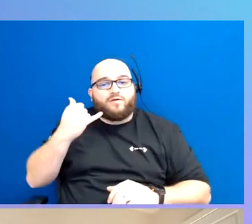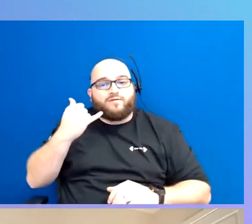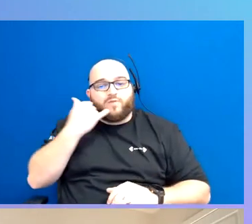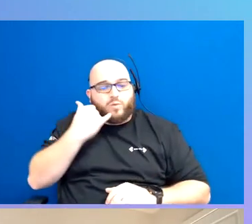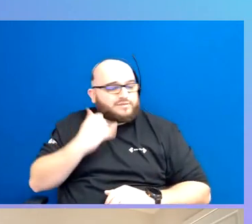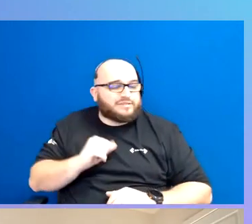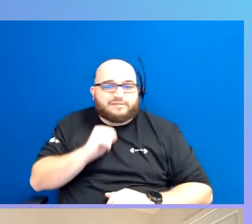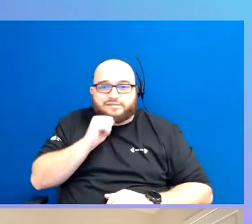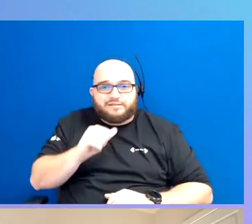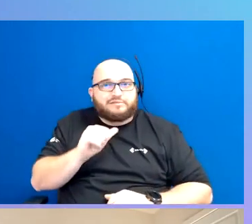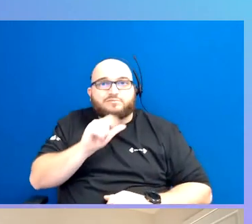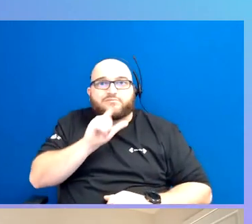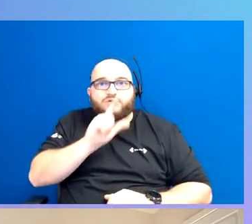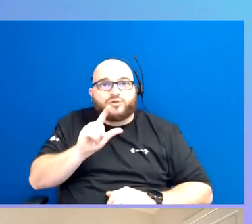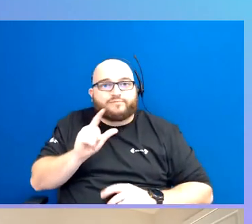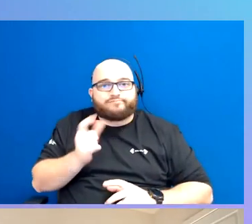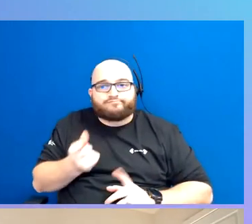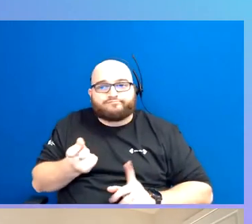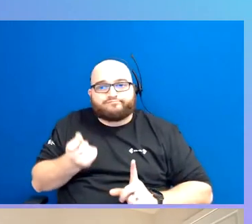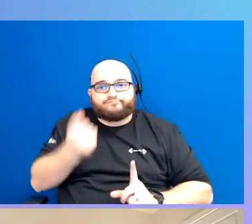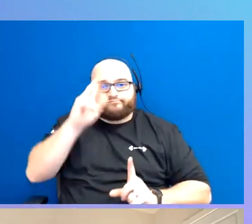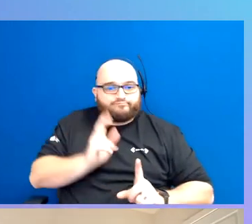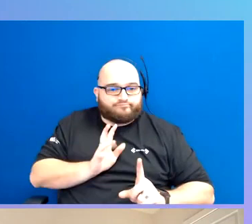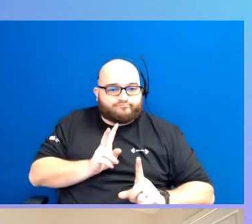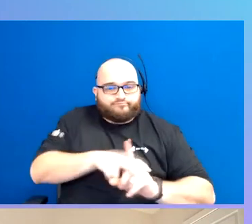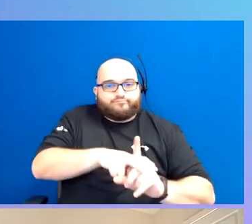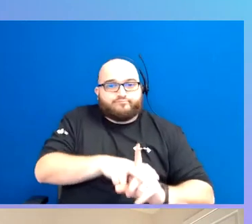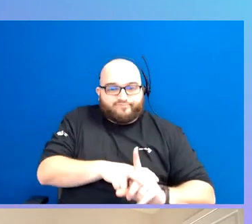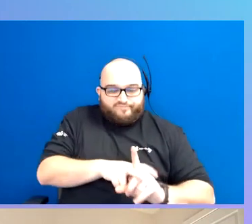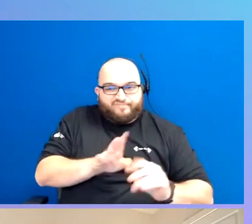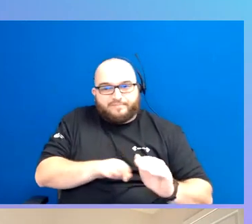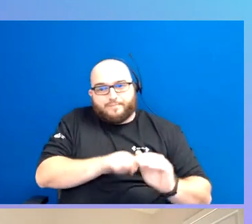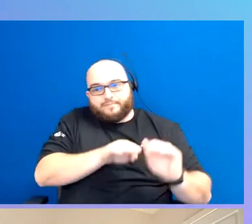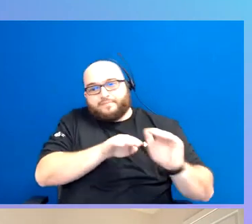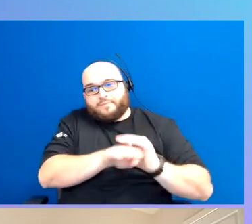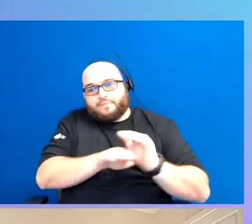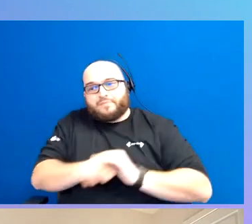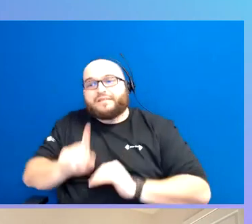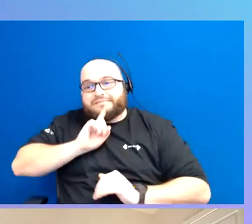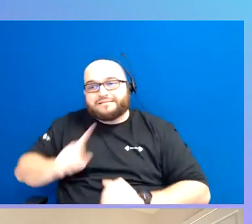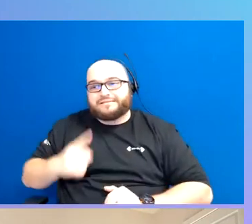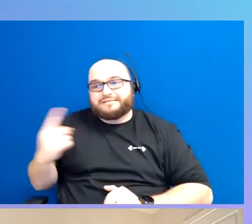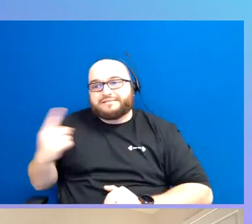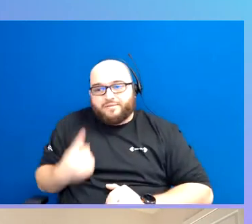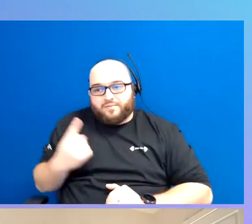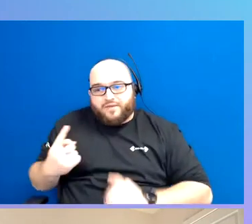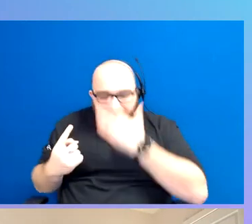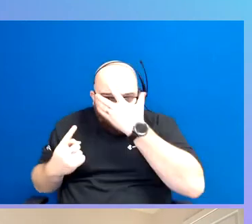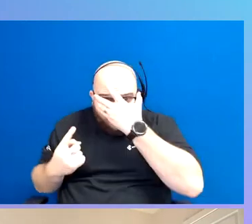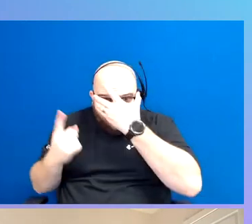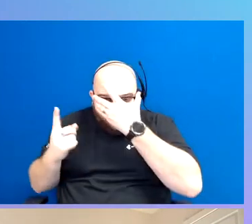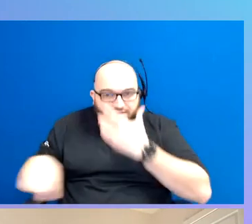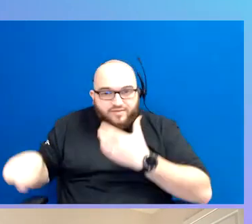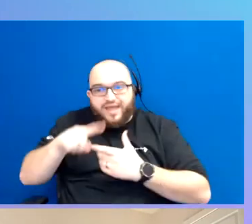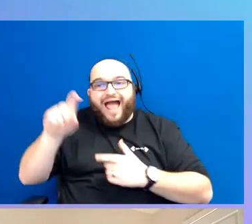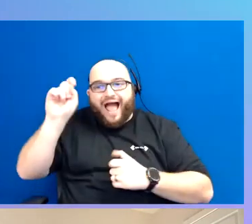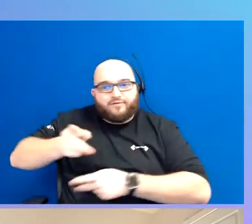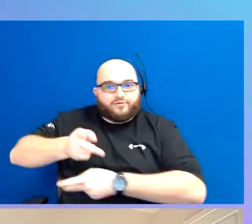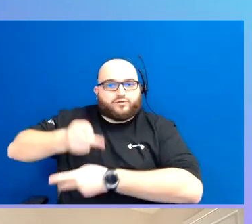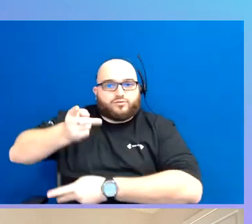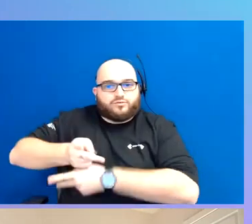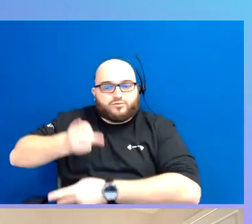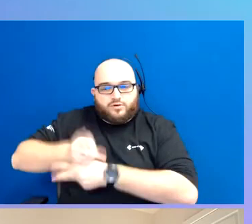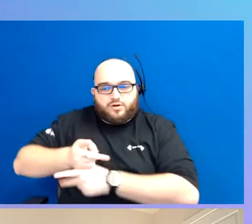know that that accessibility is something that they would have taken care of. But